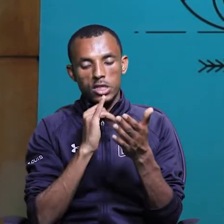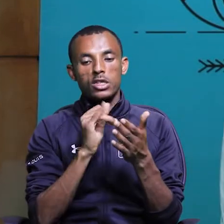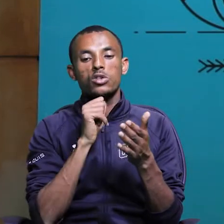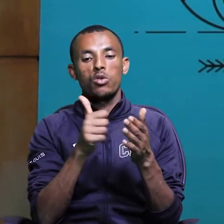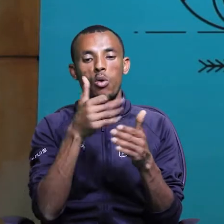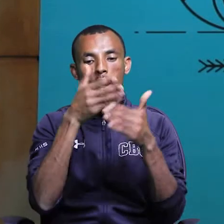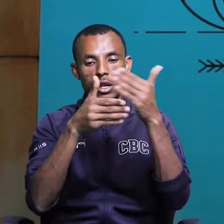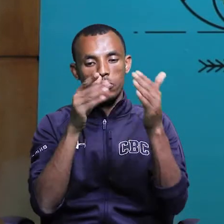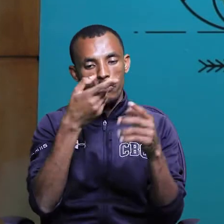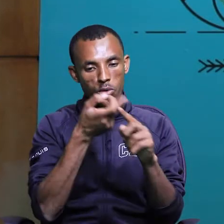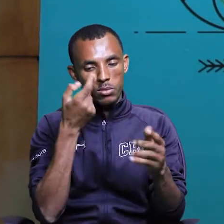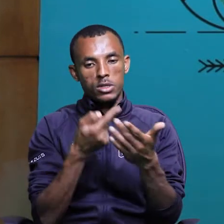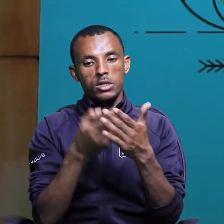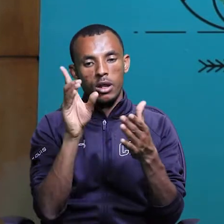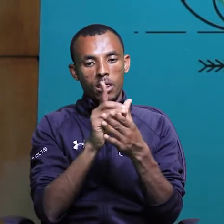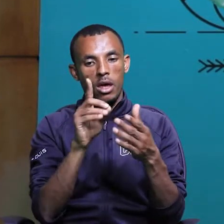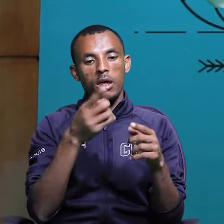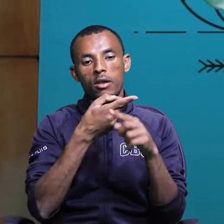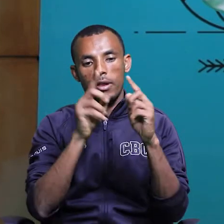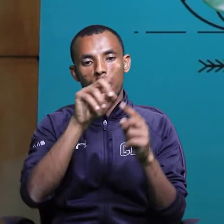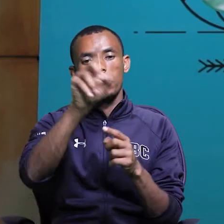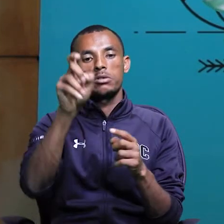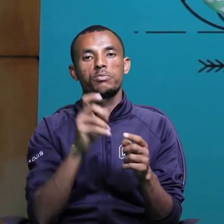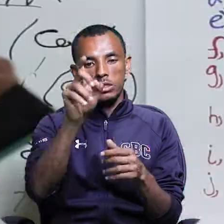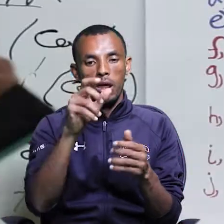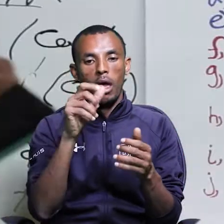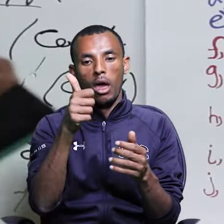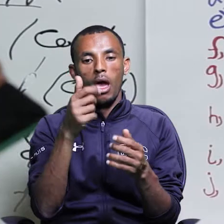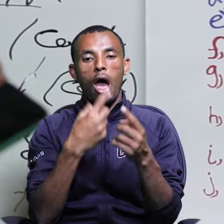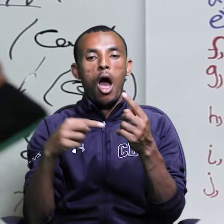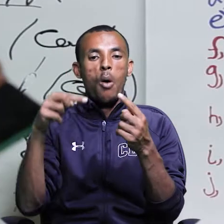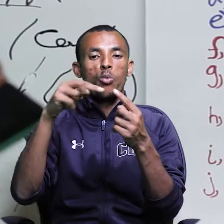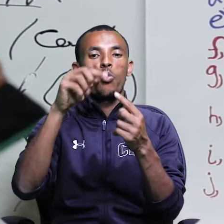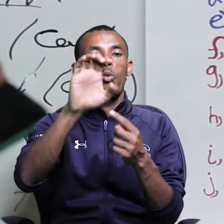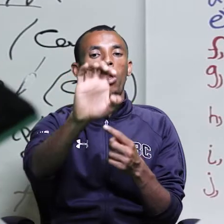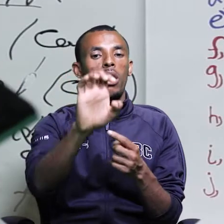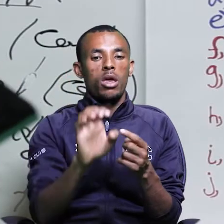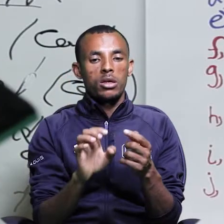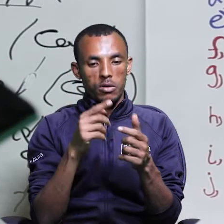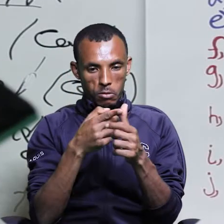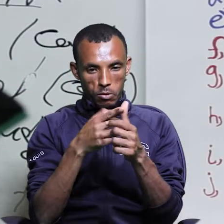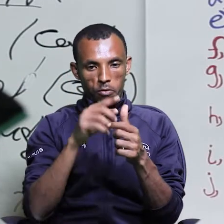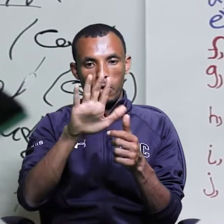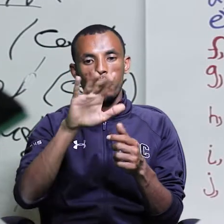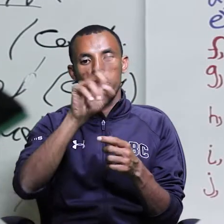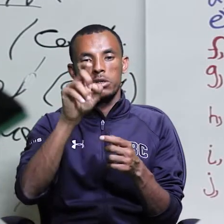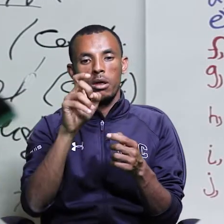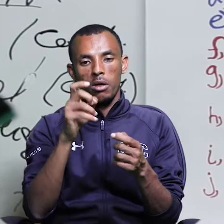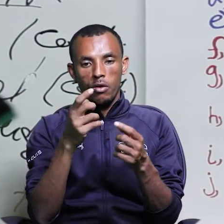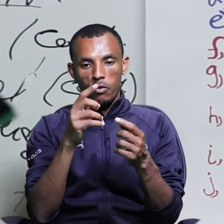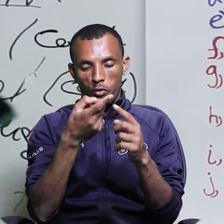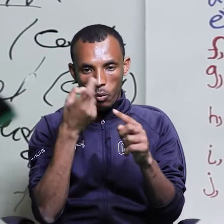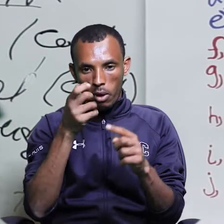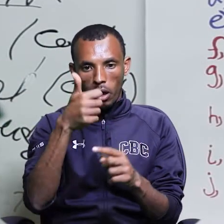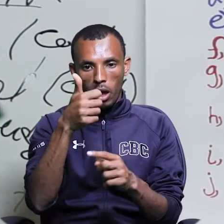From this data, different questions may be asked. Try to give answer for the first 5 questions from A to E.